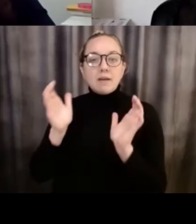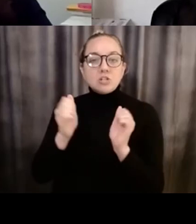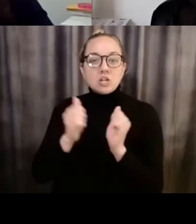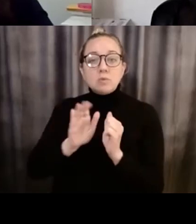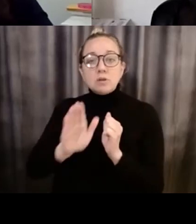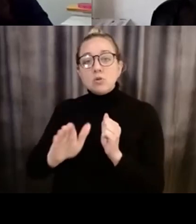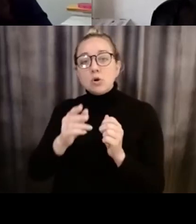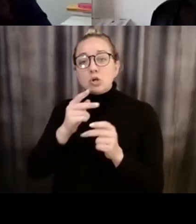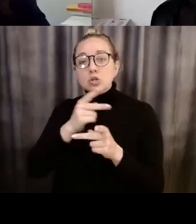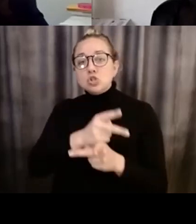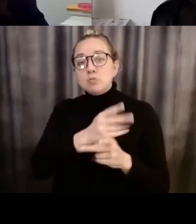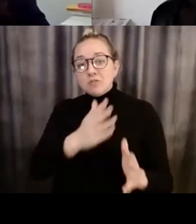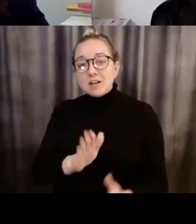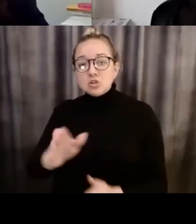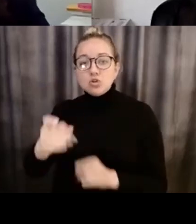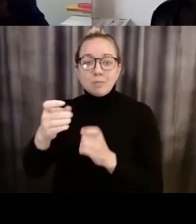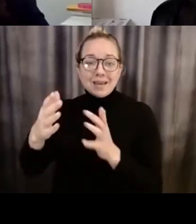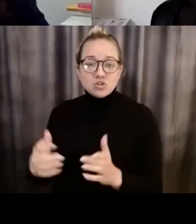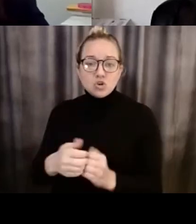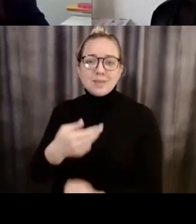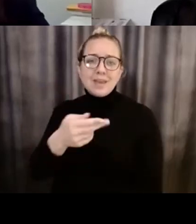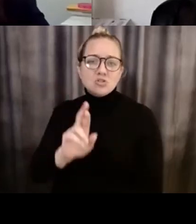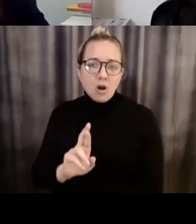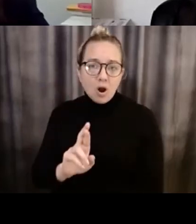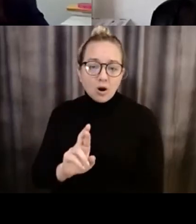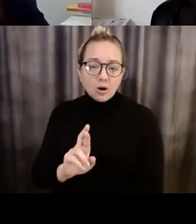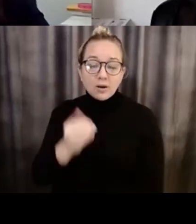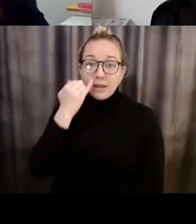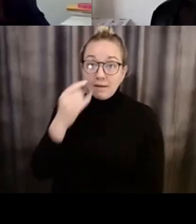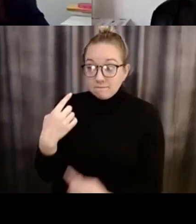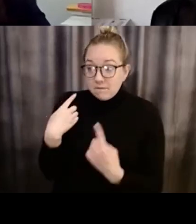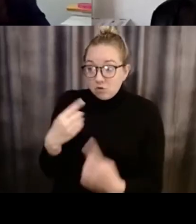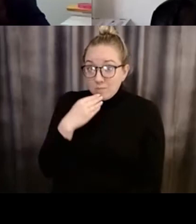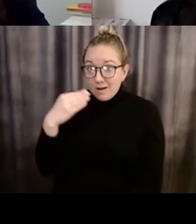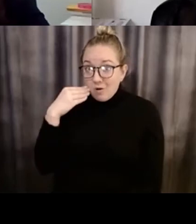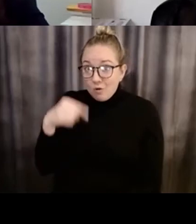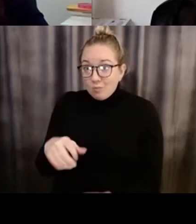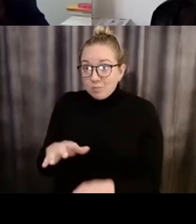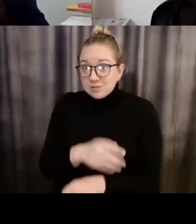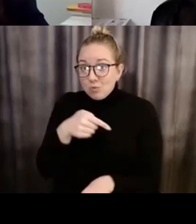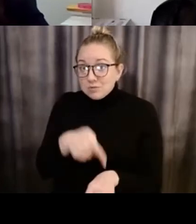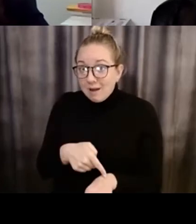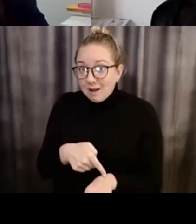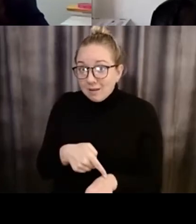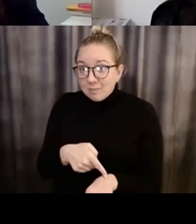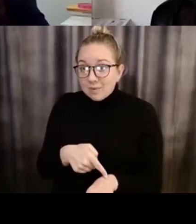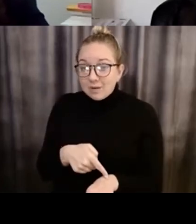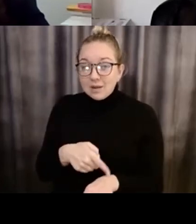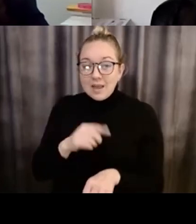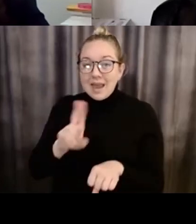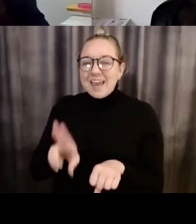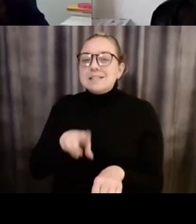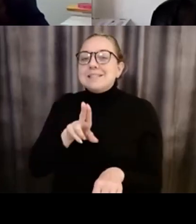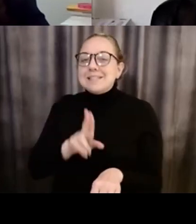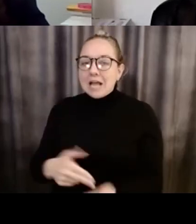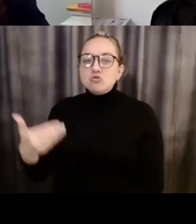your manager, HR, about if you've been home this whole time, it is natural, first of all, to have anxiety